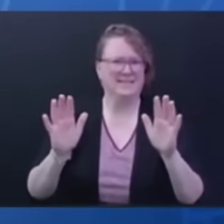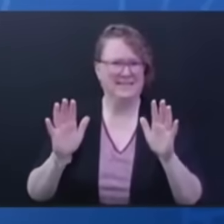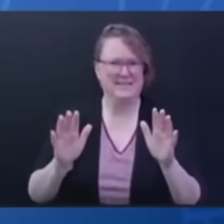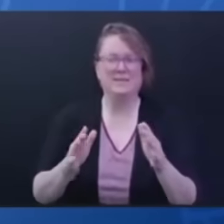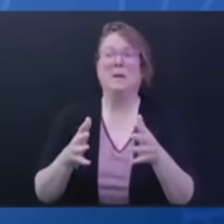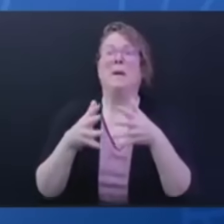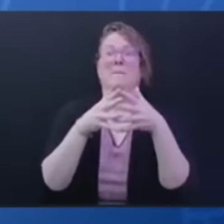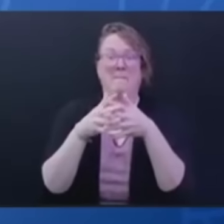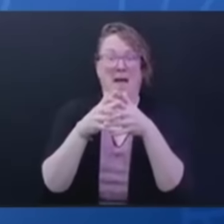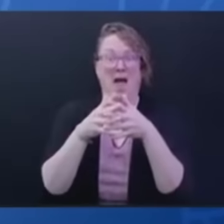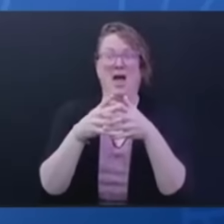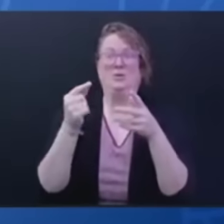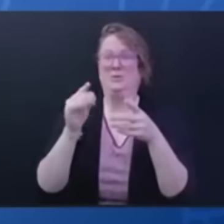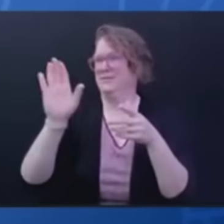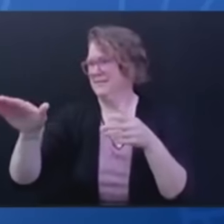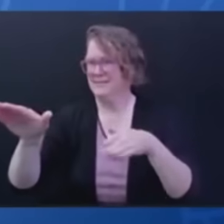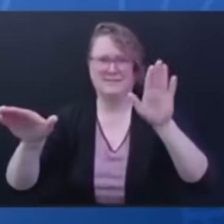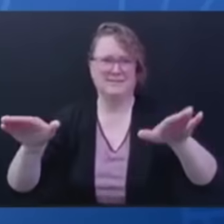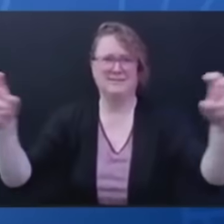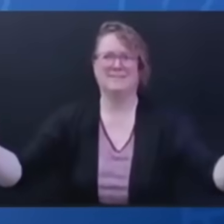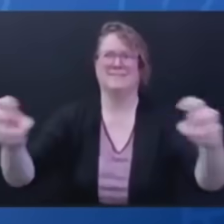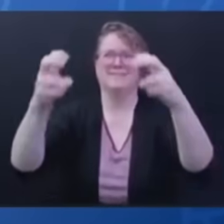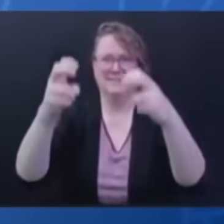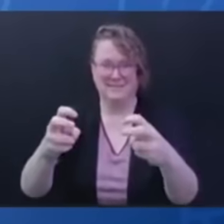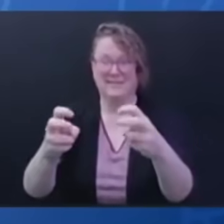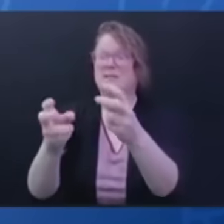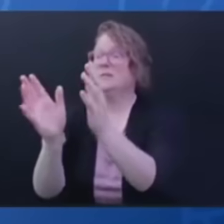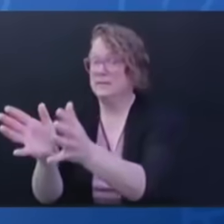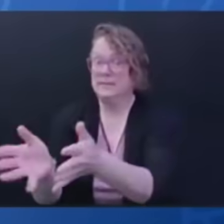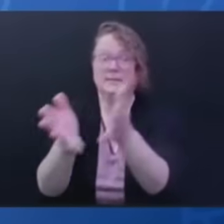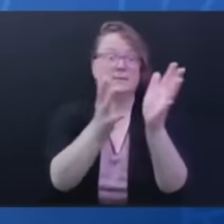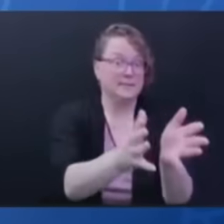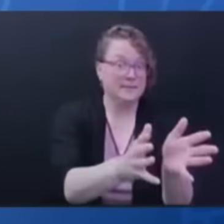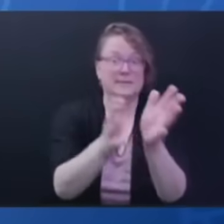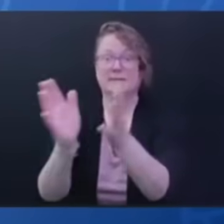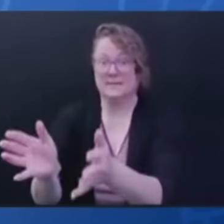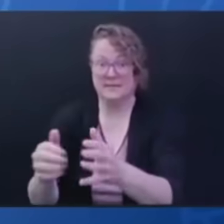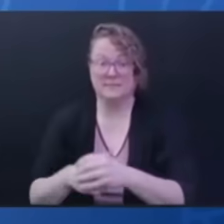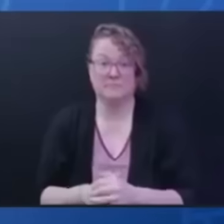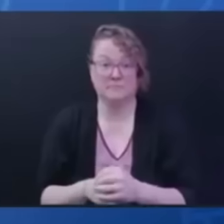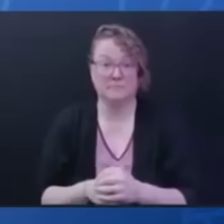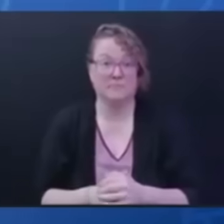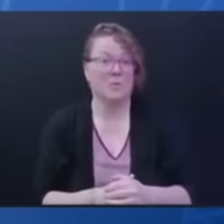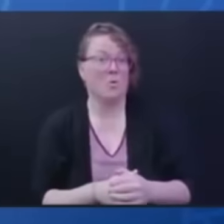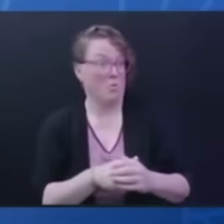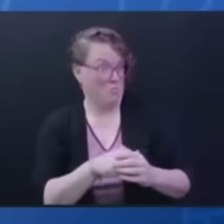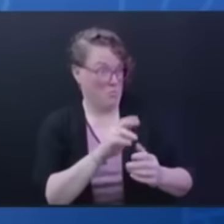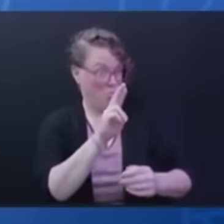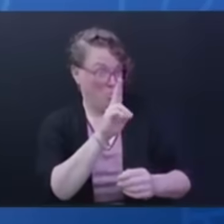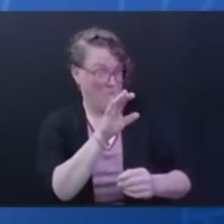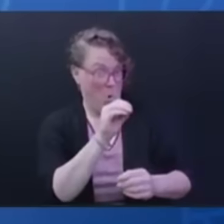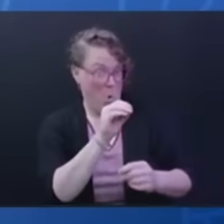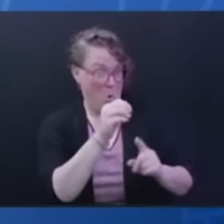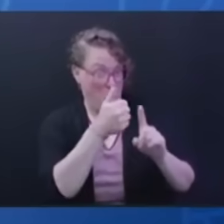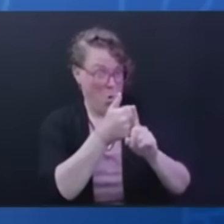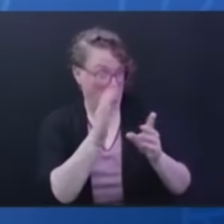variety of leaders of both countries over the last 2 days. So has he offered to play a mediation role between the two countries? As you know, I mean, this is